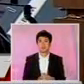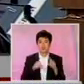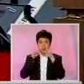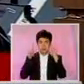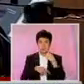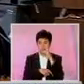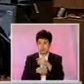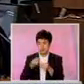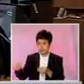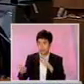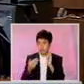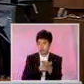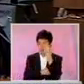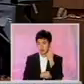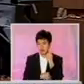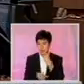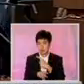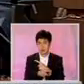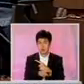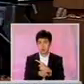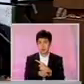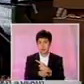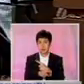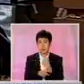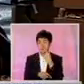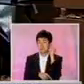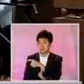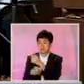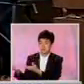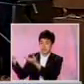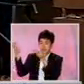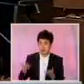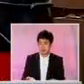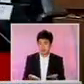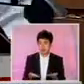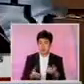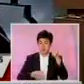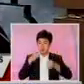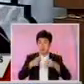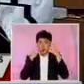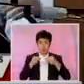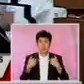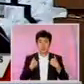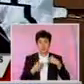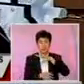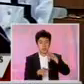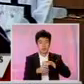subpoena issued to you this morning, were you ordered to bring copies of Supreme Court decisions